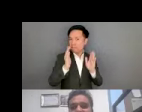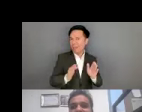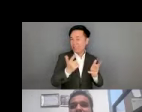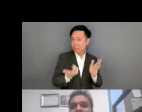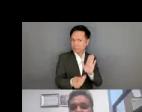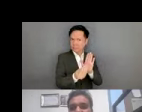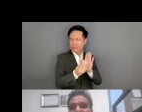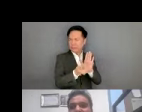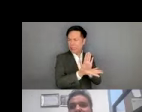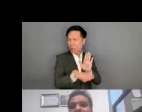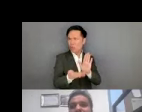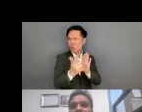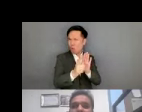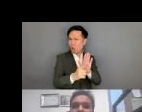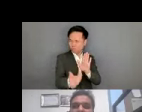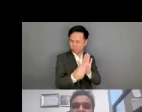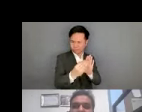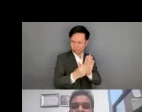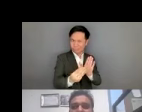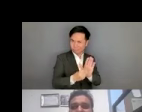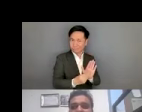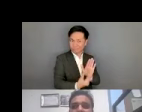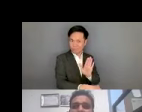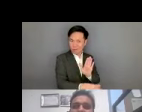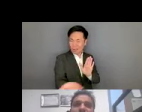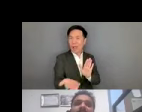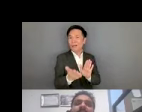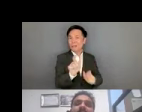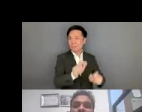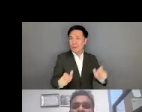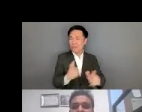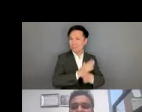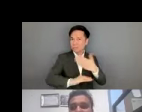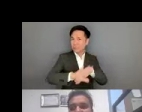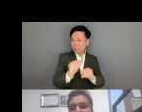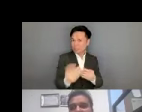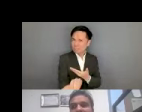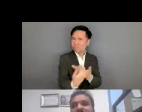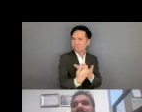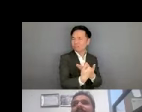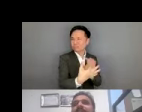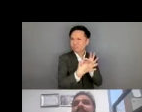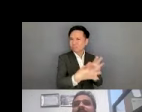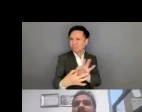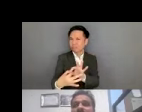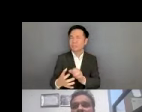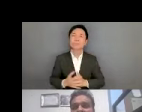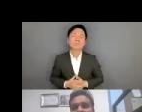policy making, and lawmaking process. The development manual, the capacity development manual stipulates those areas.